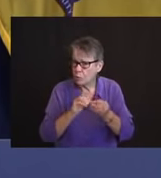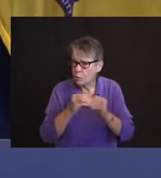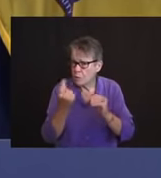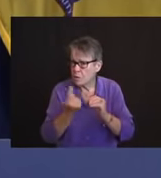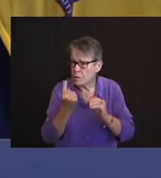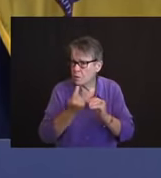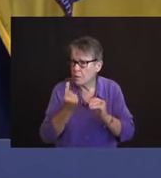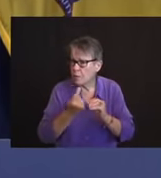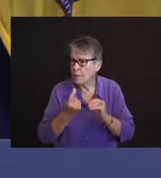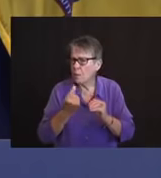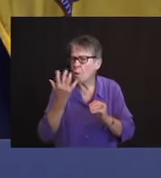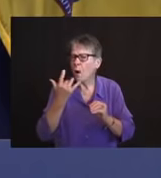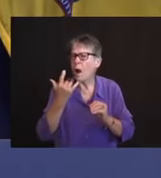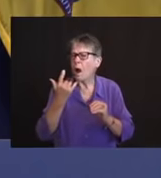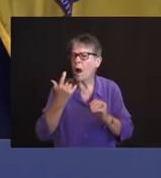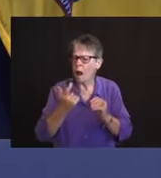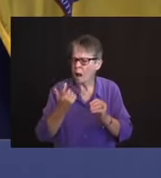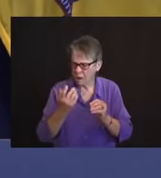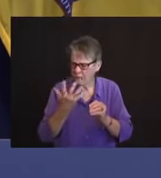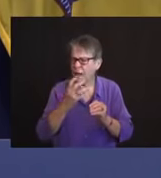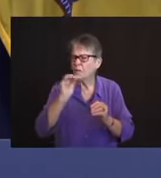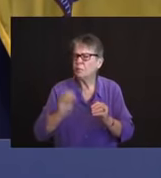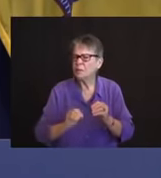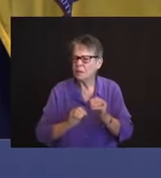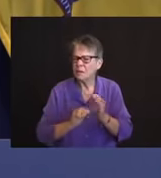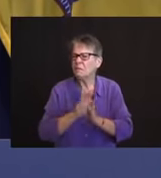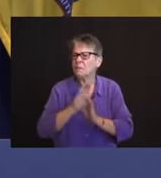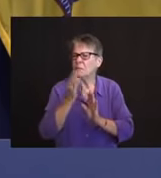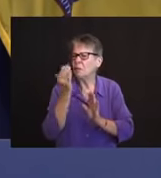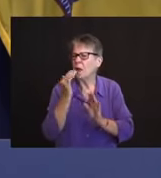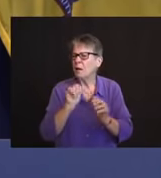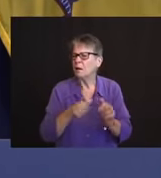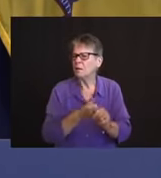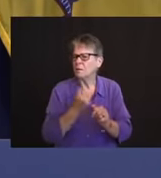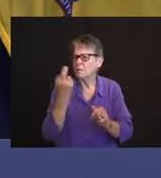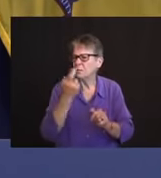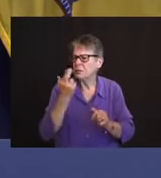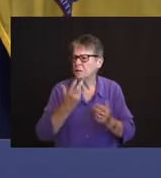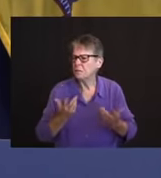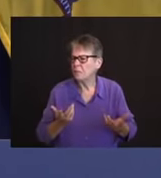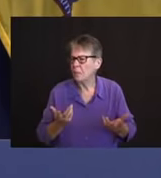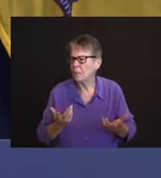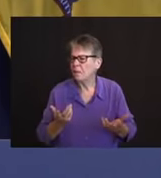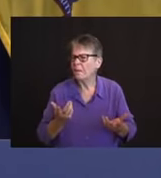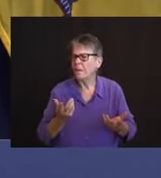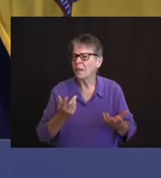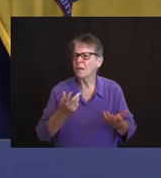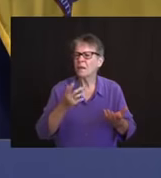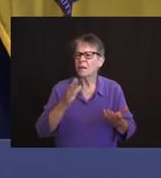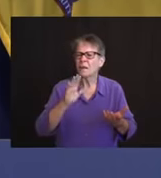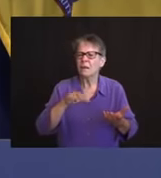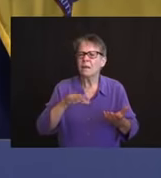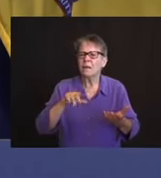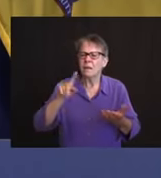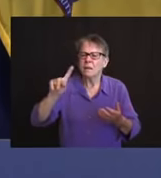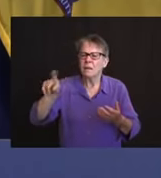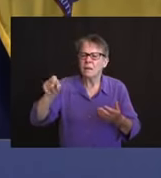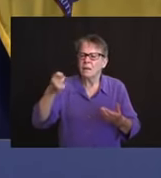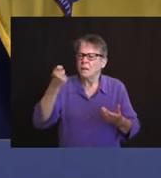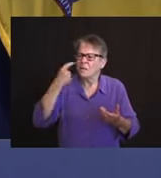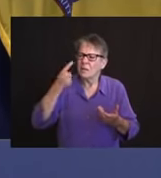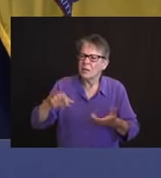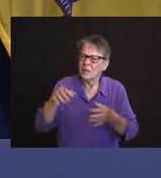Governor Murphy, can you talk to us a little bit more about the data that went into your decision on both casinos and indoor dining? Did any of the results